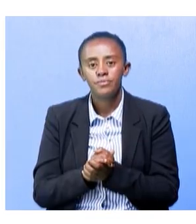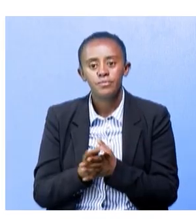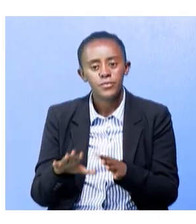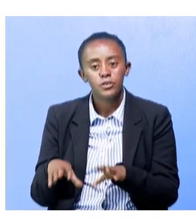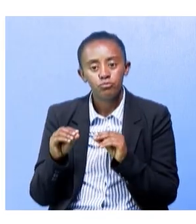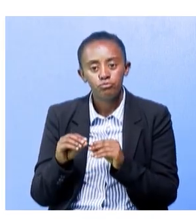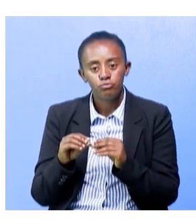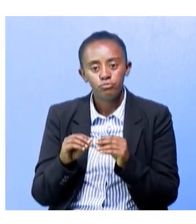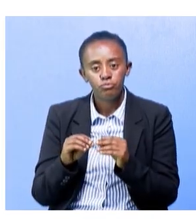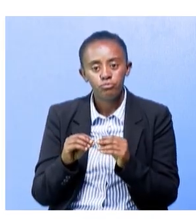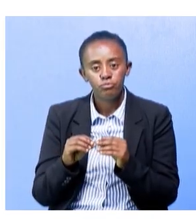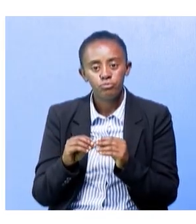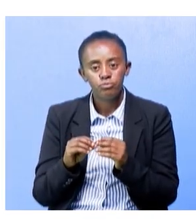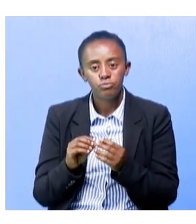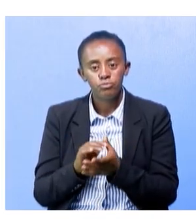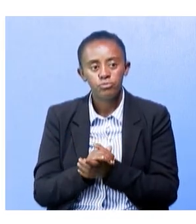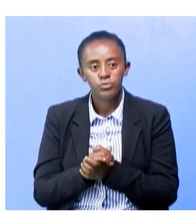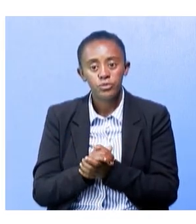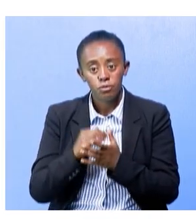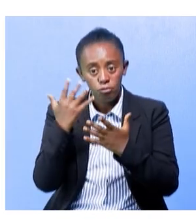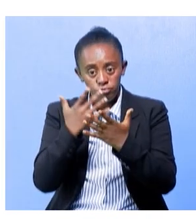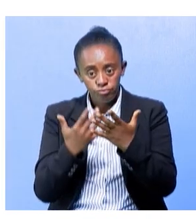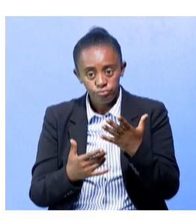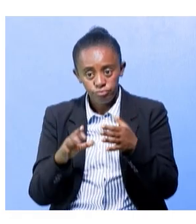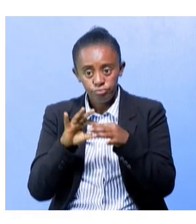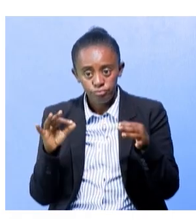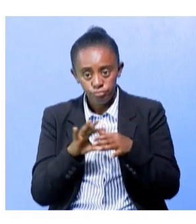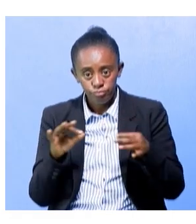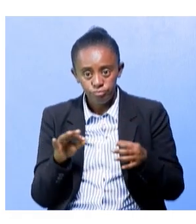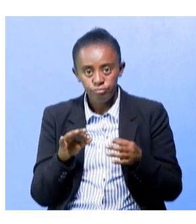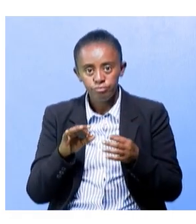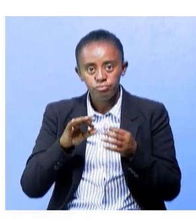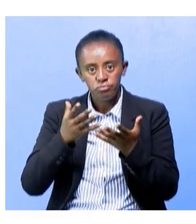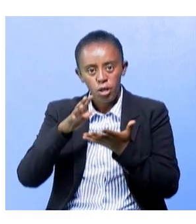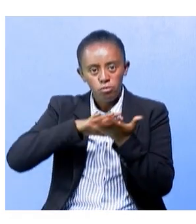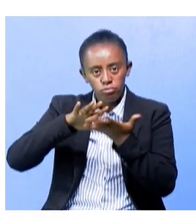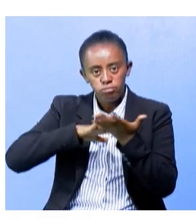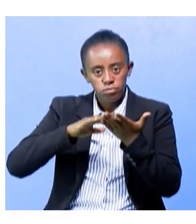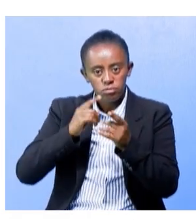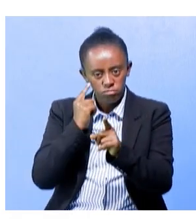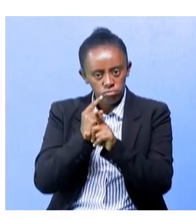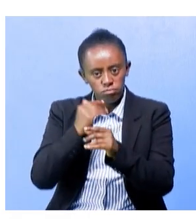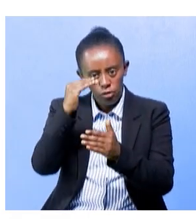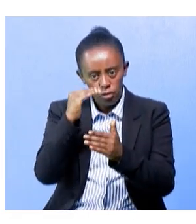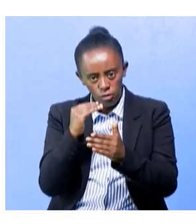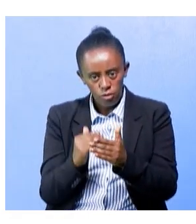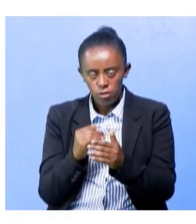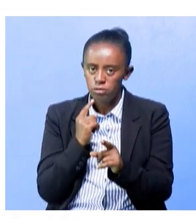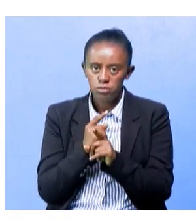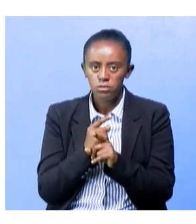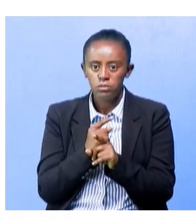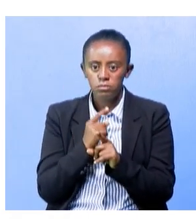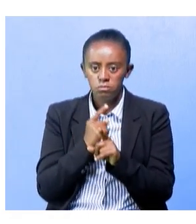Students, look at these sentences are just written in jumbled ways. They are not written in the correct